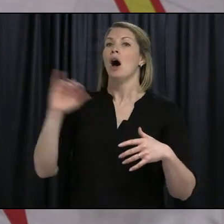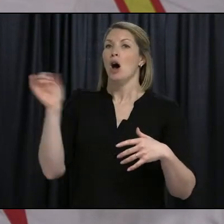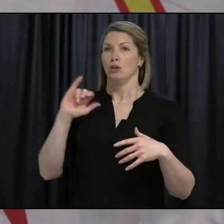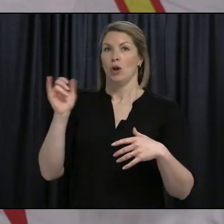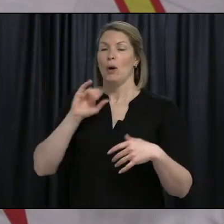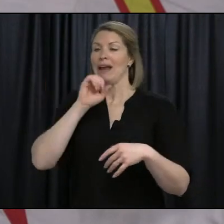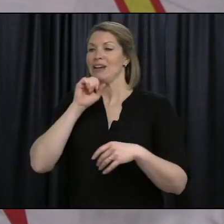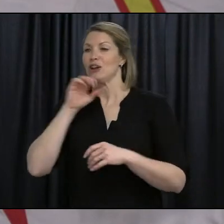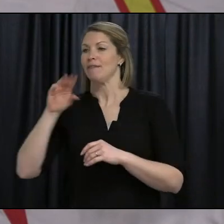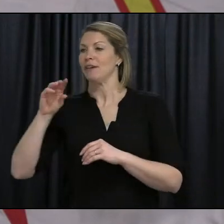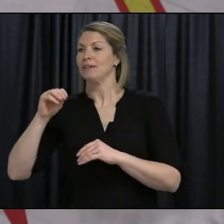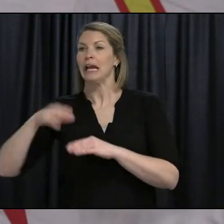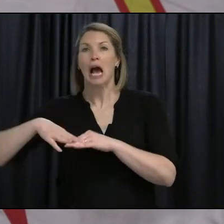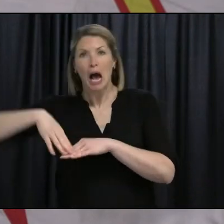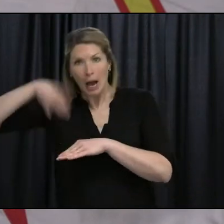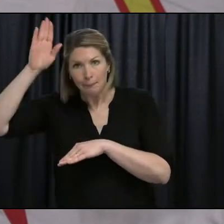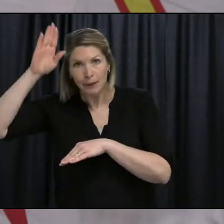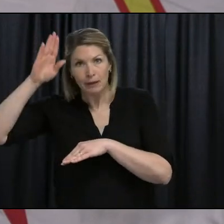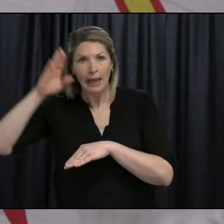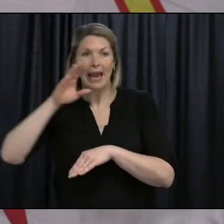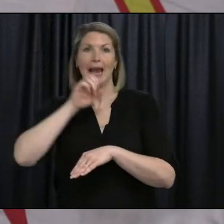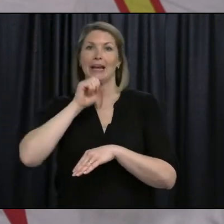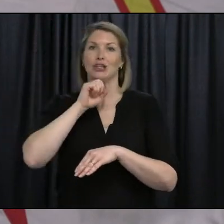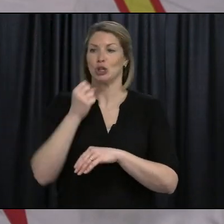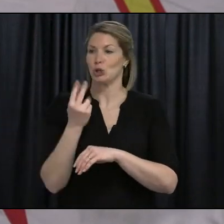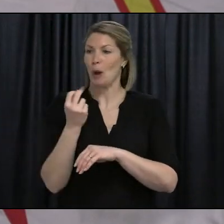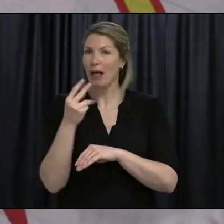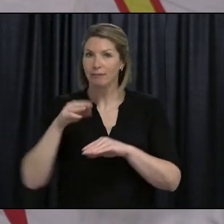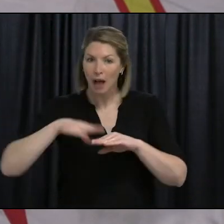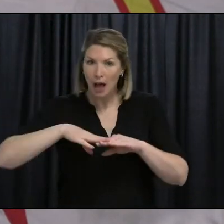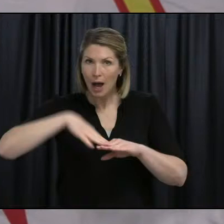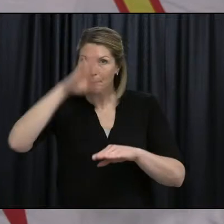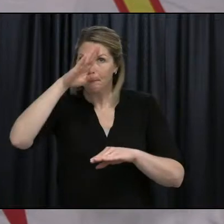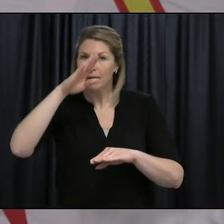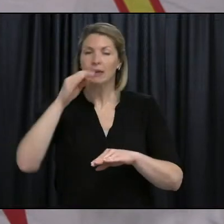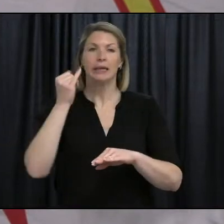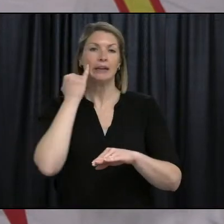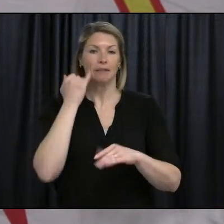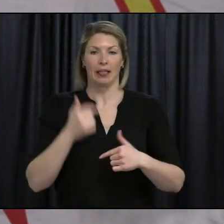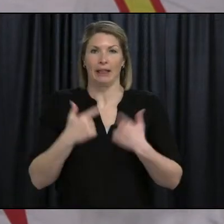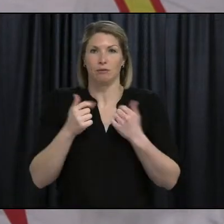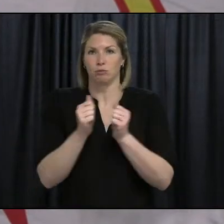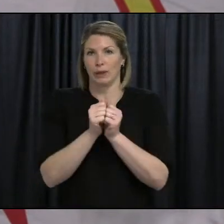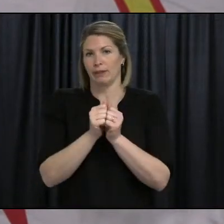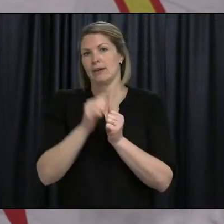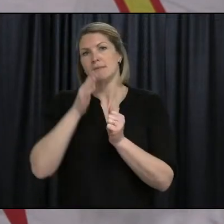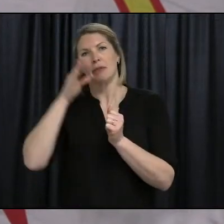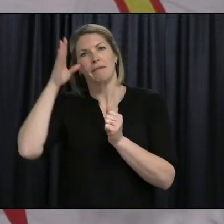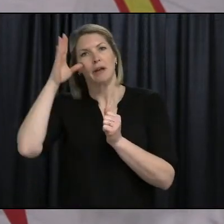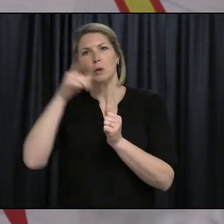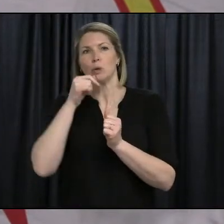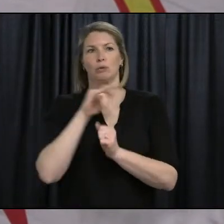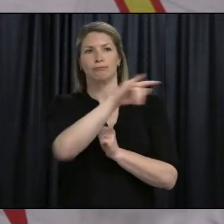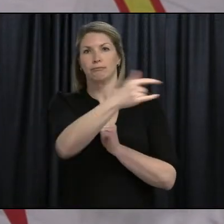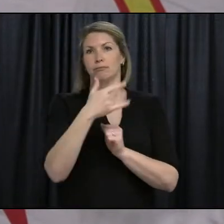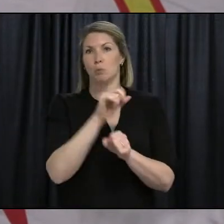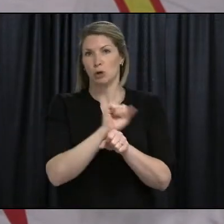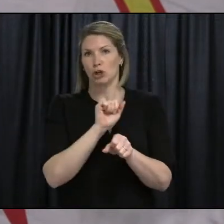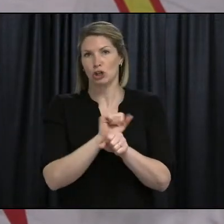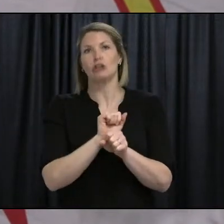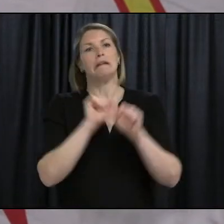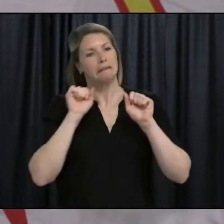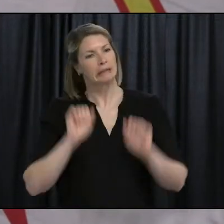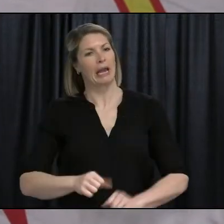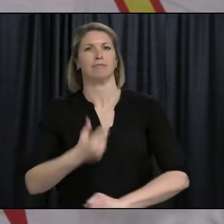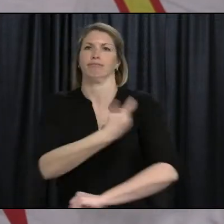eligibility for those aged 12 and over living in the same households as rotational workers. This will provide protection to those most at risk